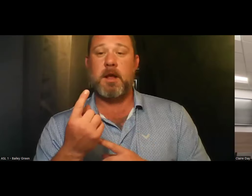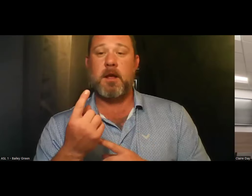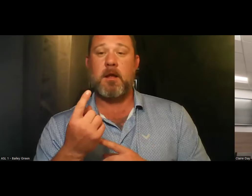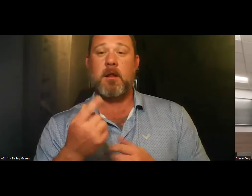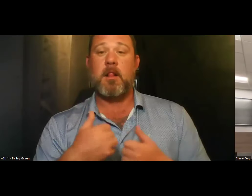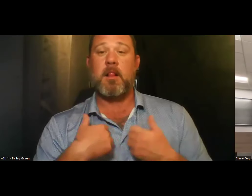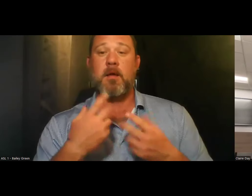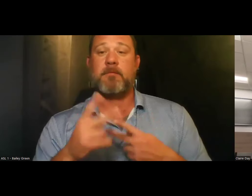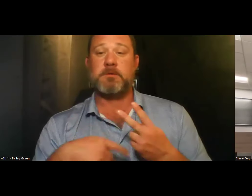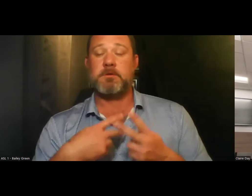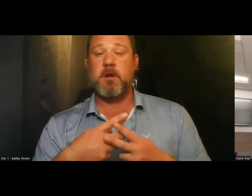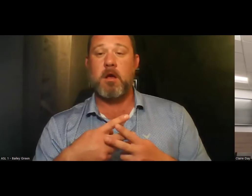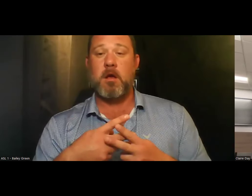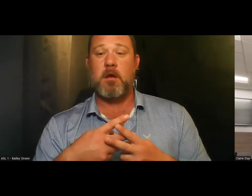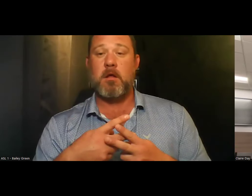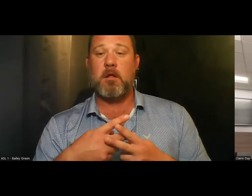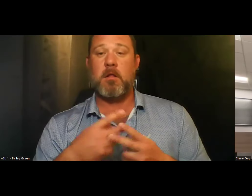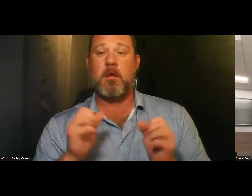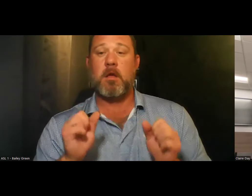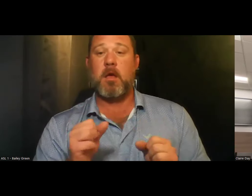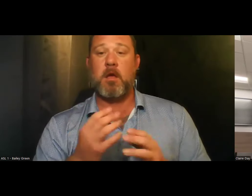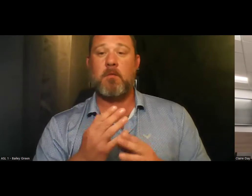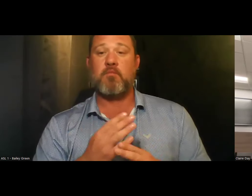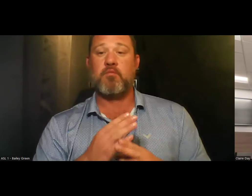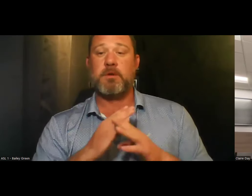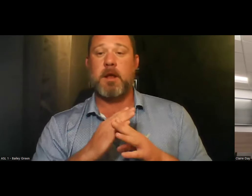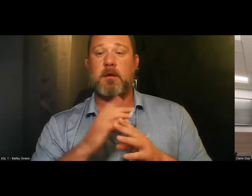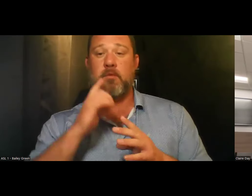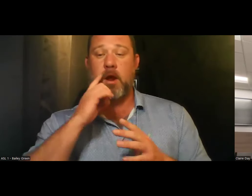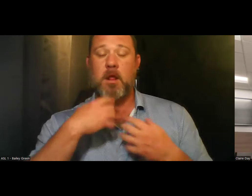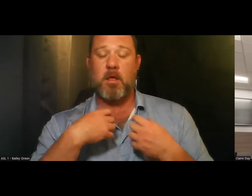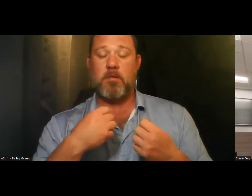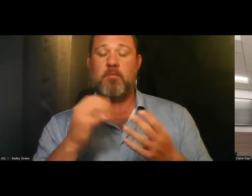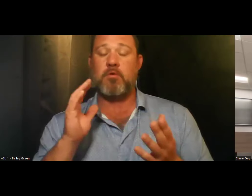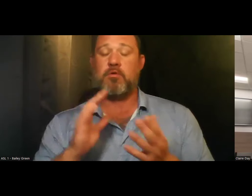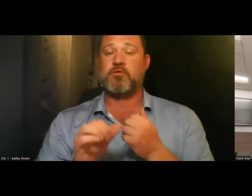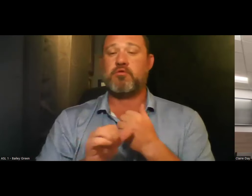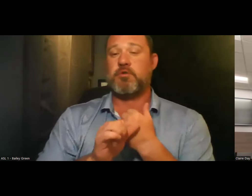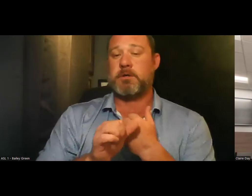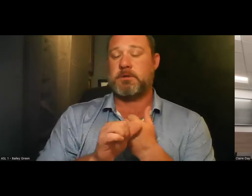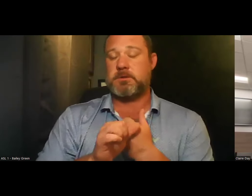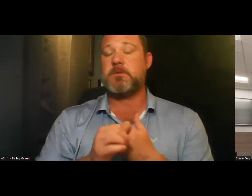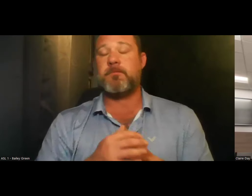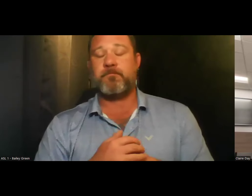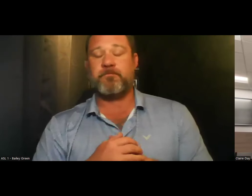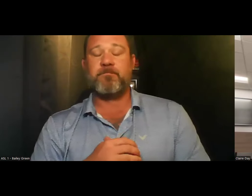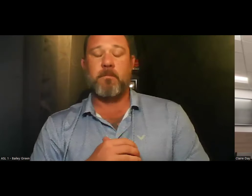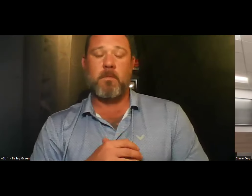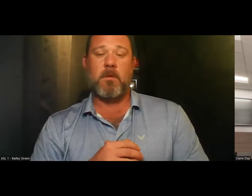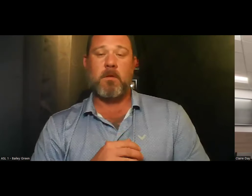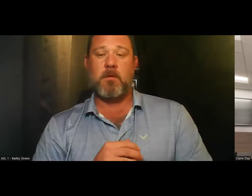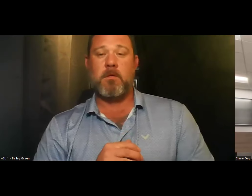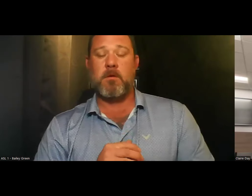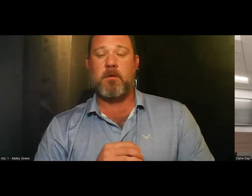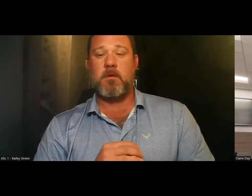lifestyle interventions can protect brain health and reduce risk of dementia in a large, diverse population of older adults